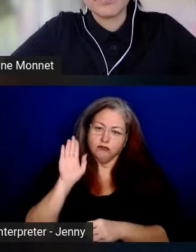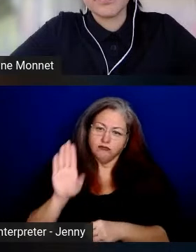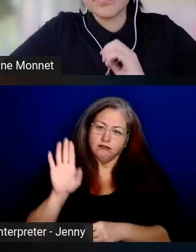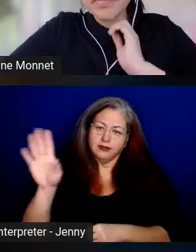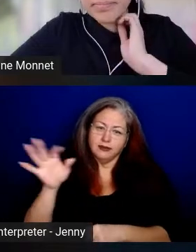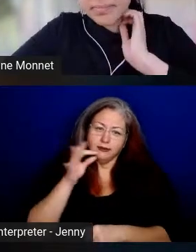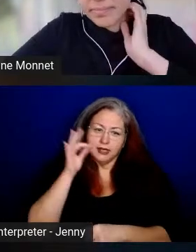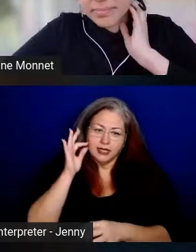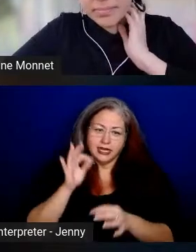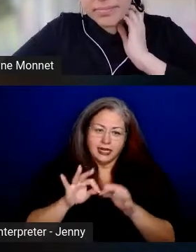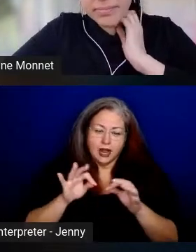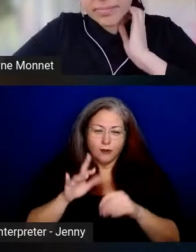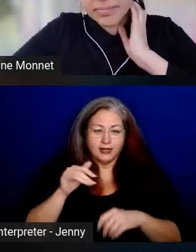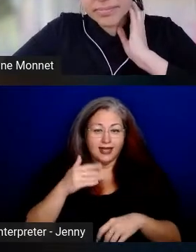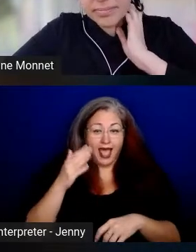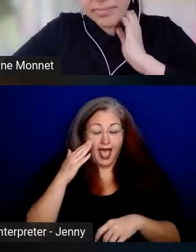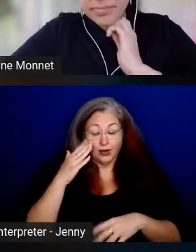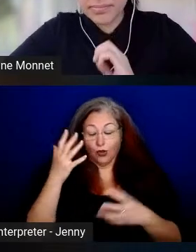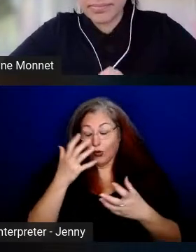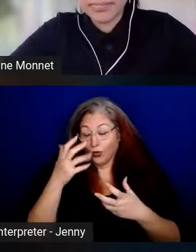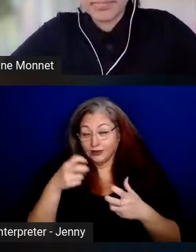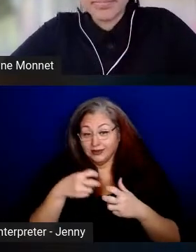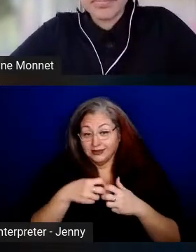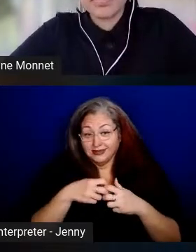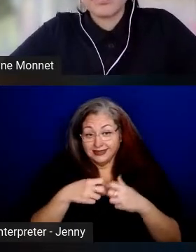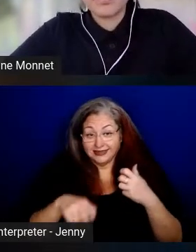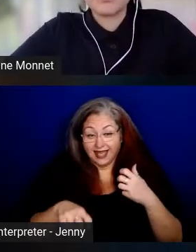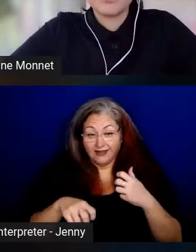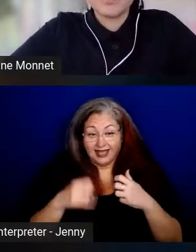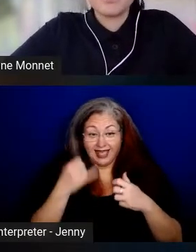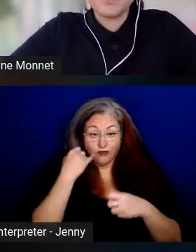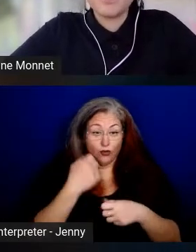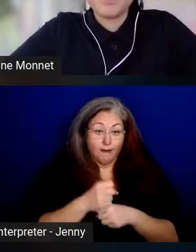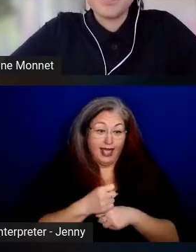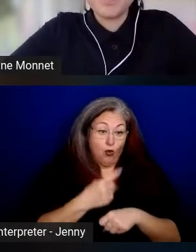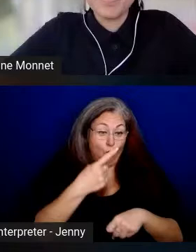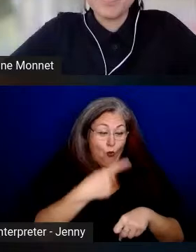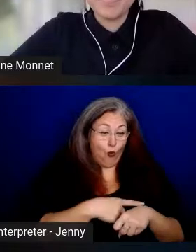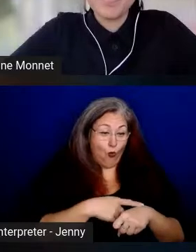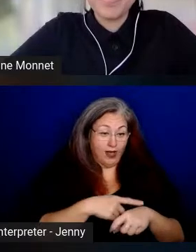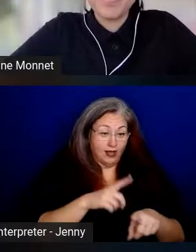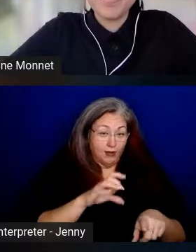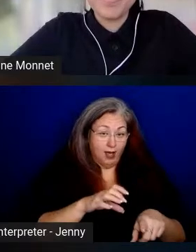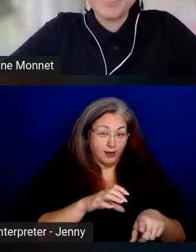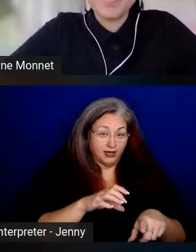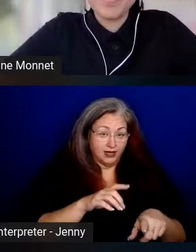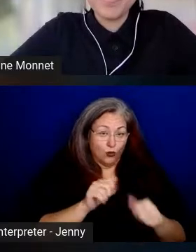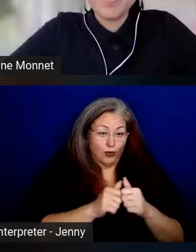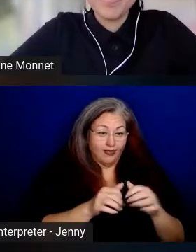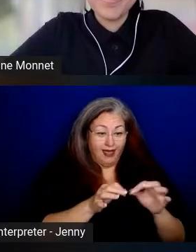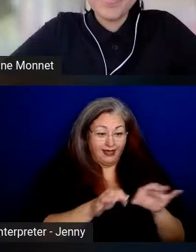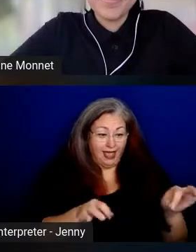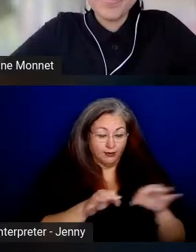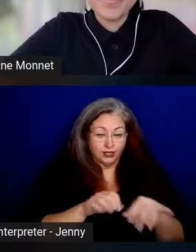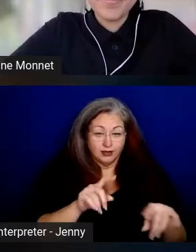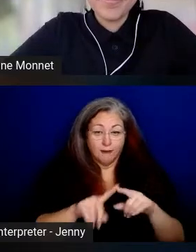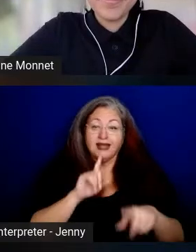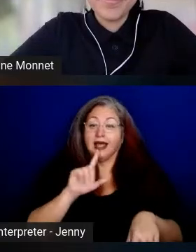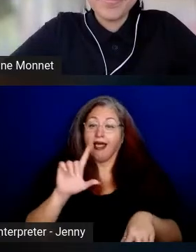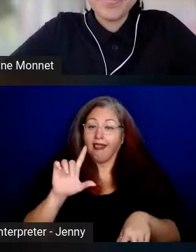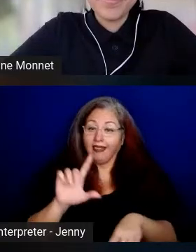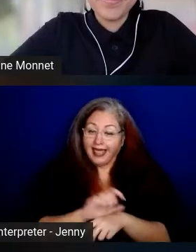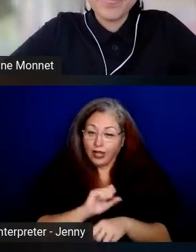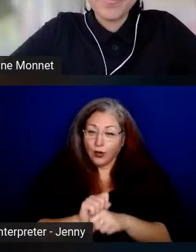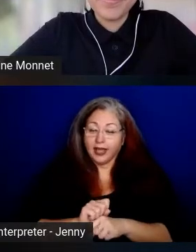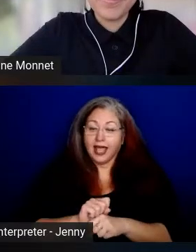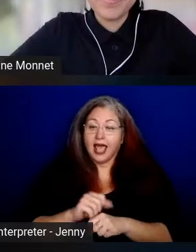I know how tough that is for just making one documentary and just having just like captions there, but to like literally have somebody